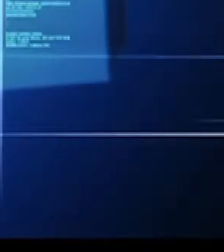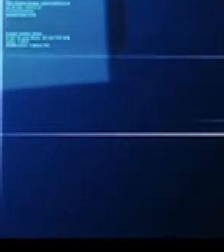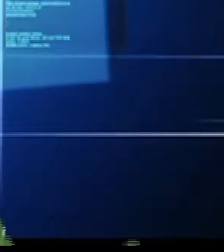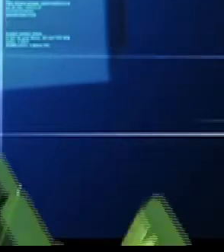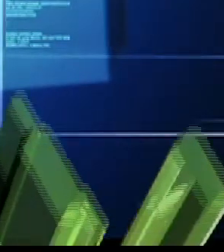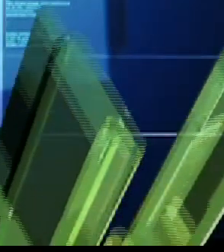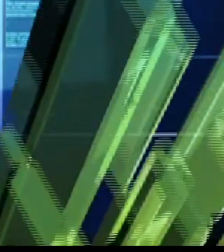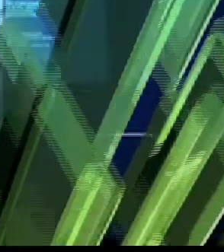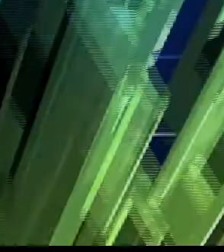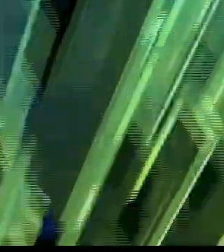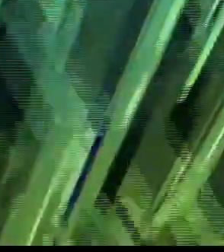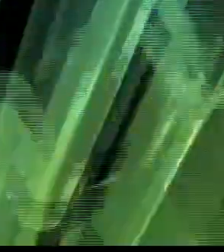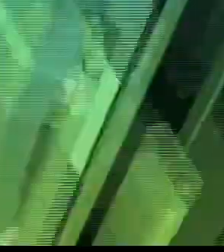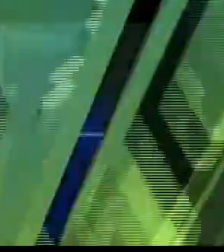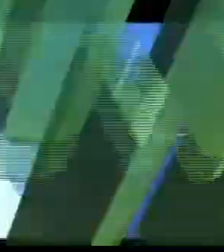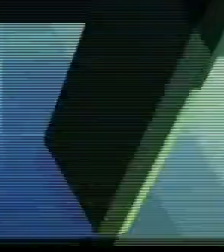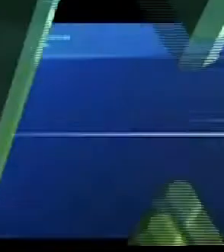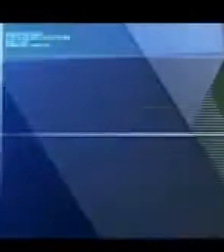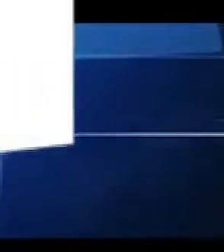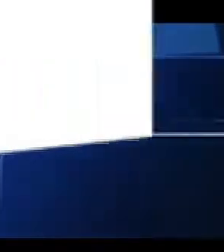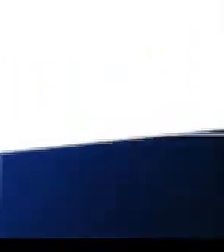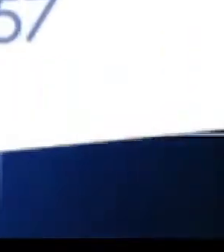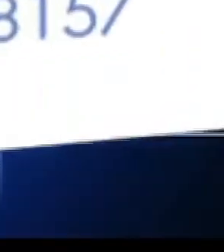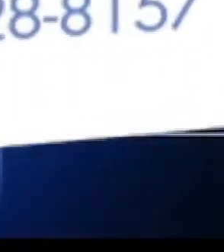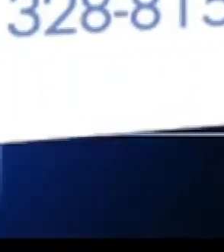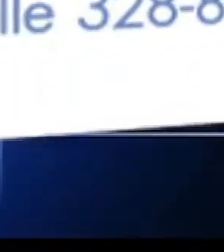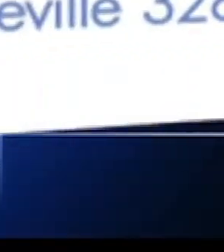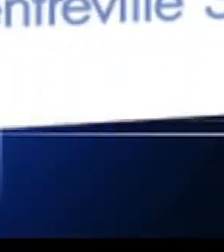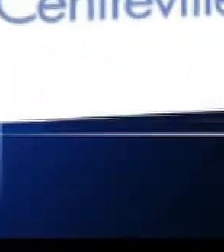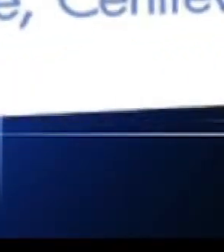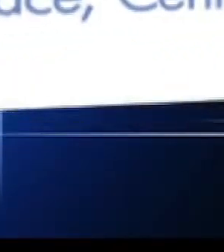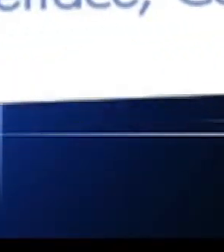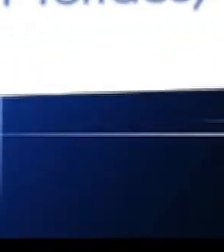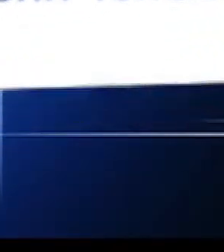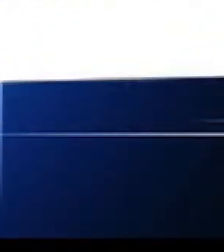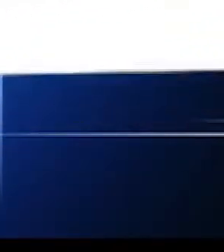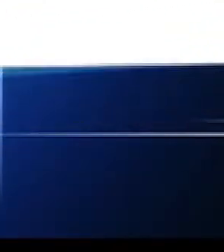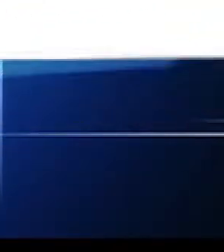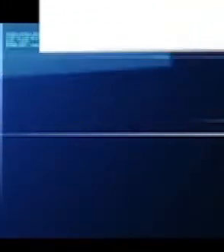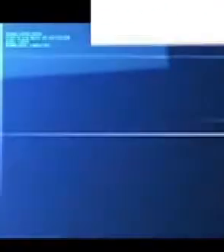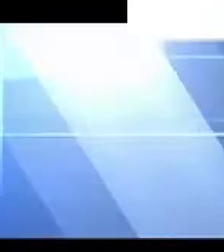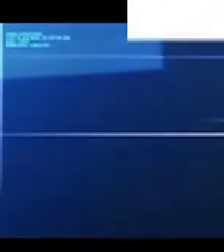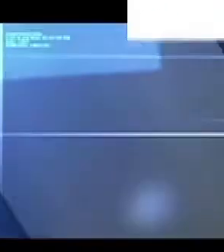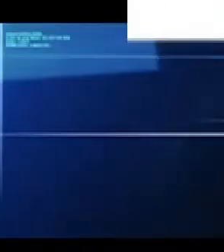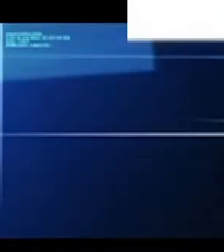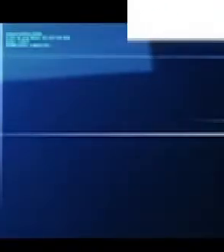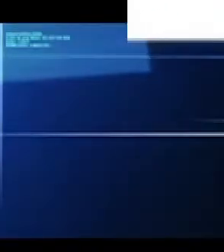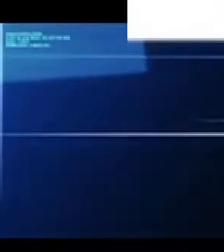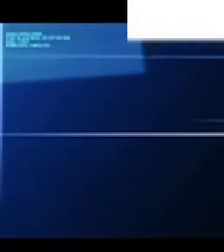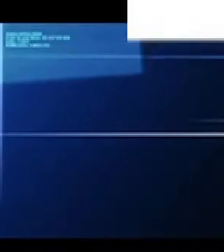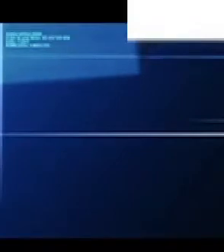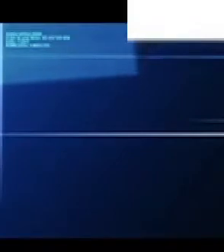This is ZNS Total Sports, brought to you by 4th Terrace Diagnostic Center.